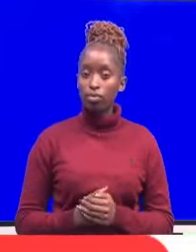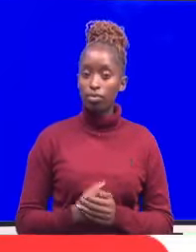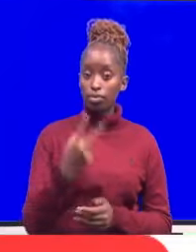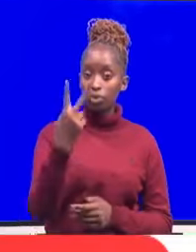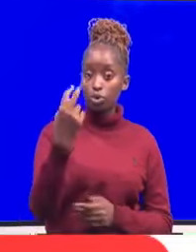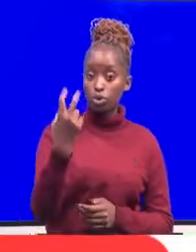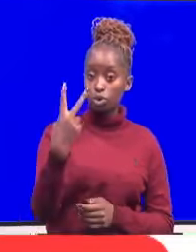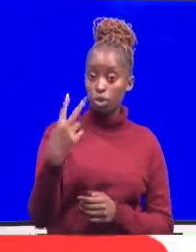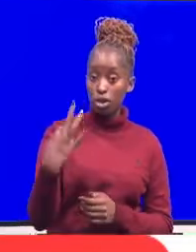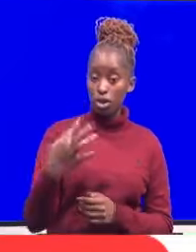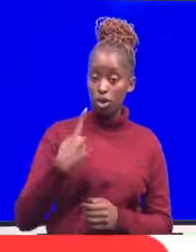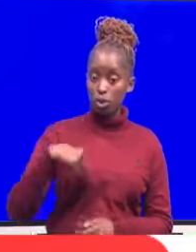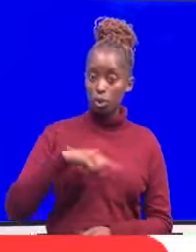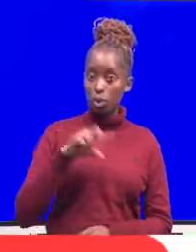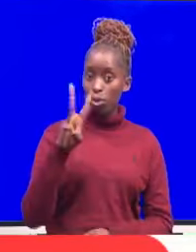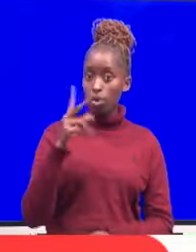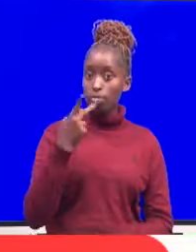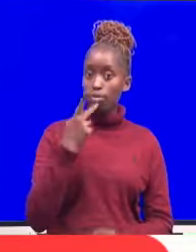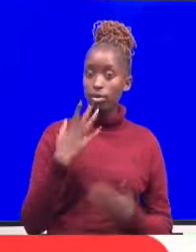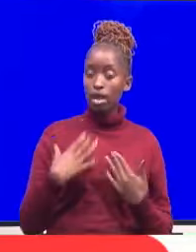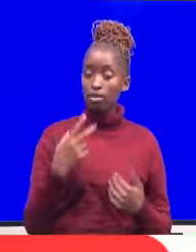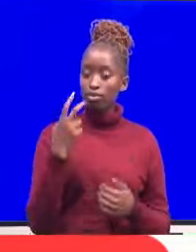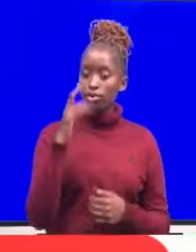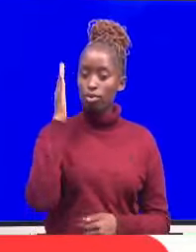2023, West Pokot notified